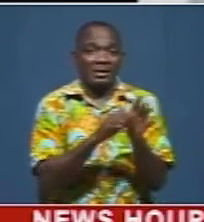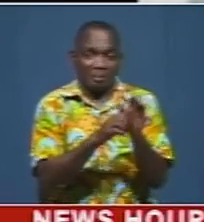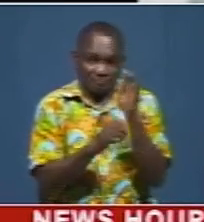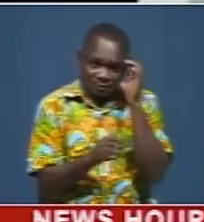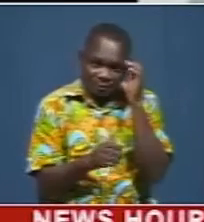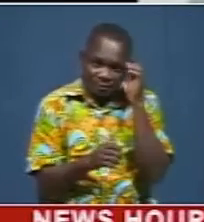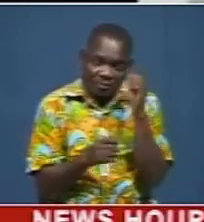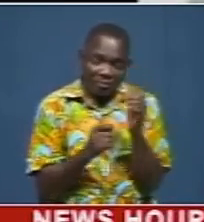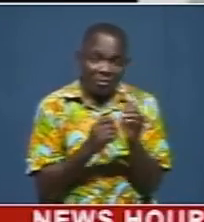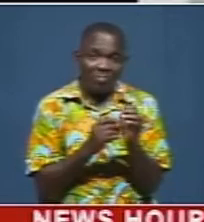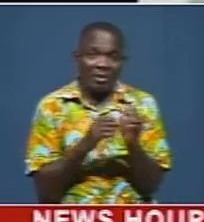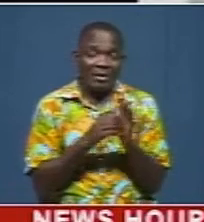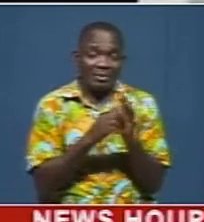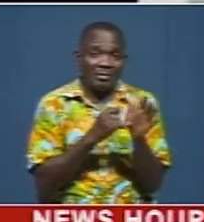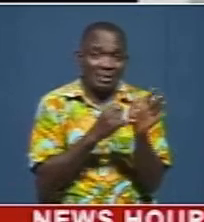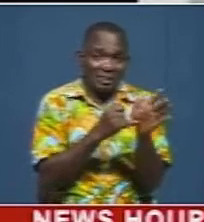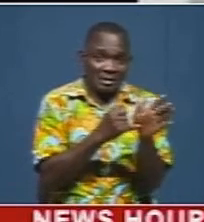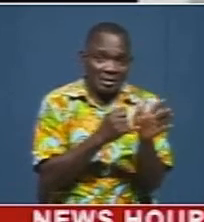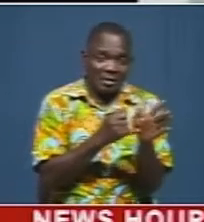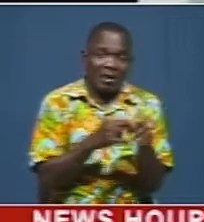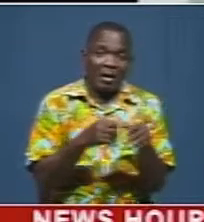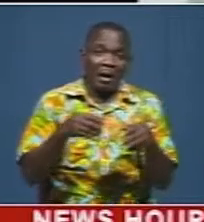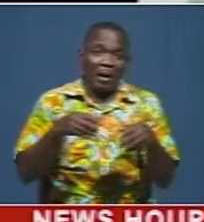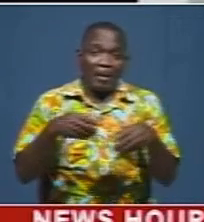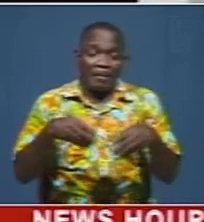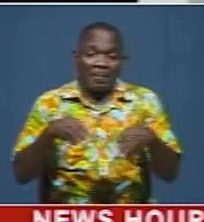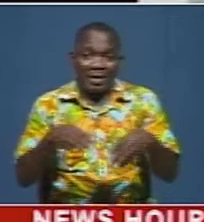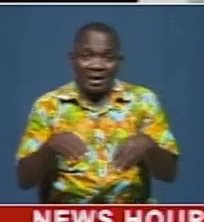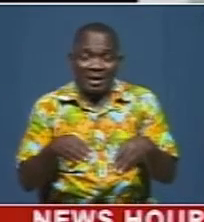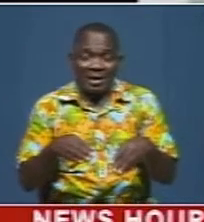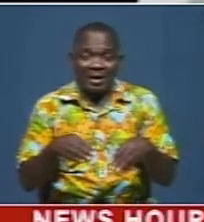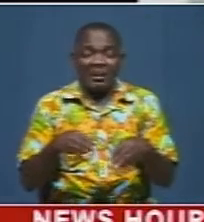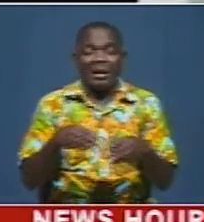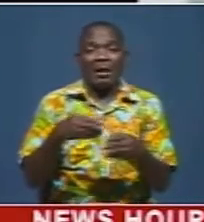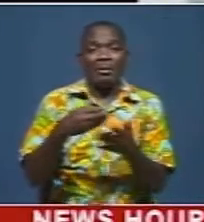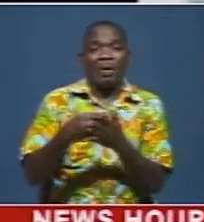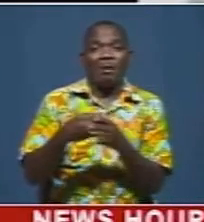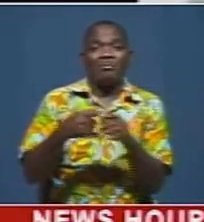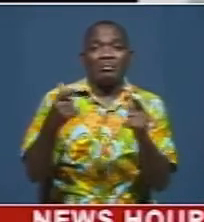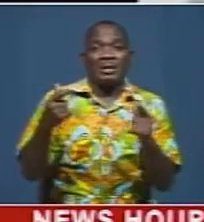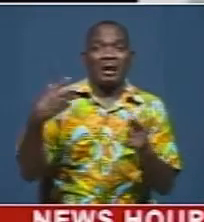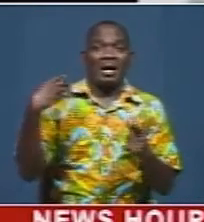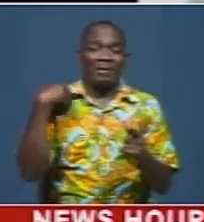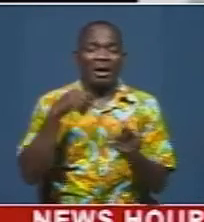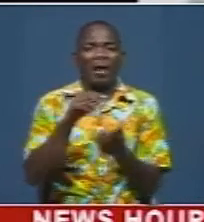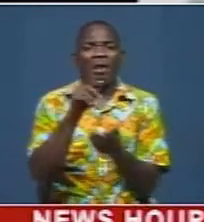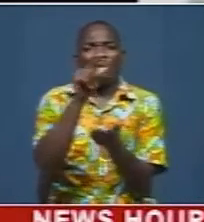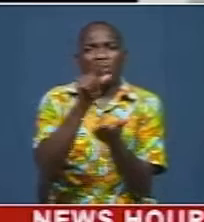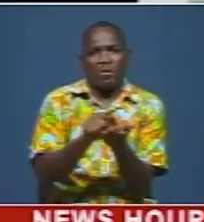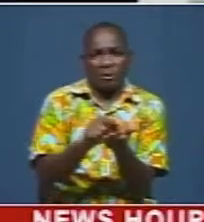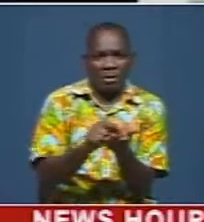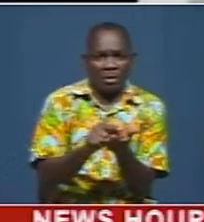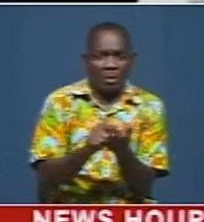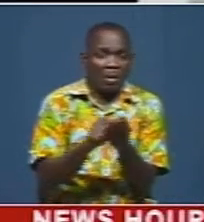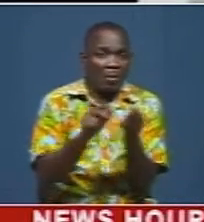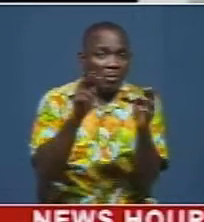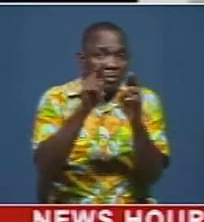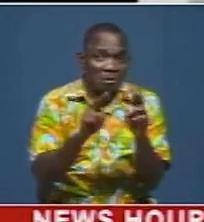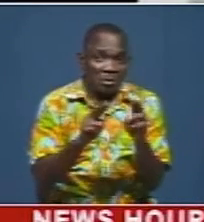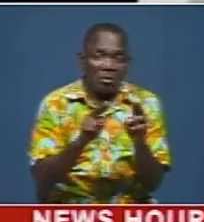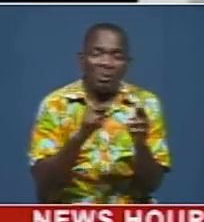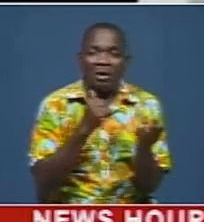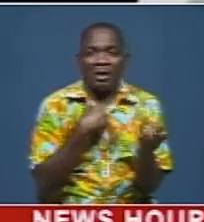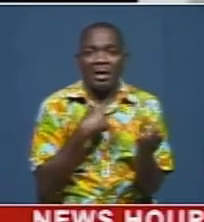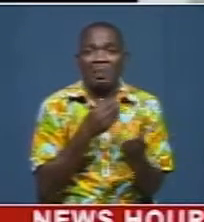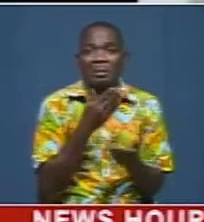take indicator like the market capitalization, it has declined, though the week has not ended. We are yet to get a trading result for today, so